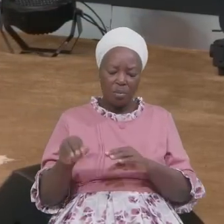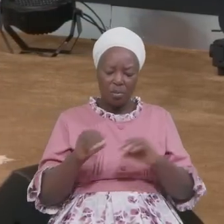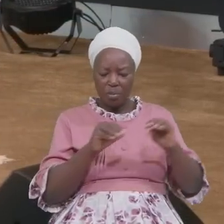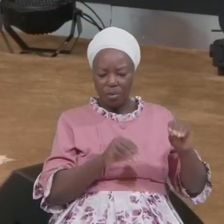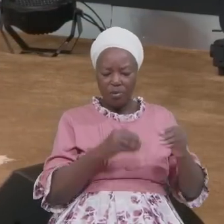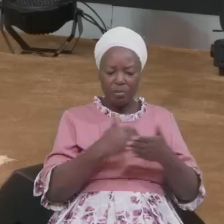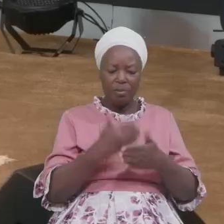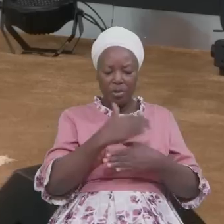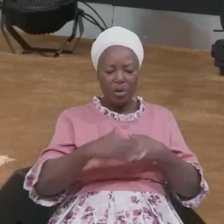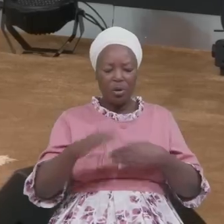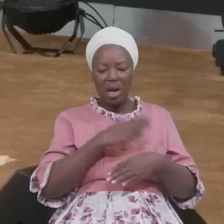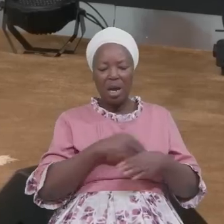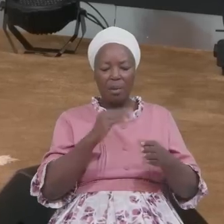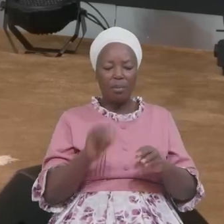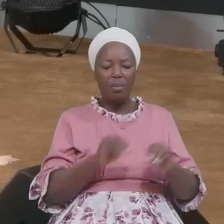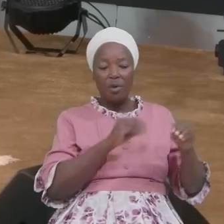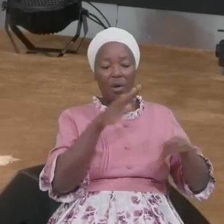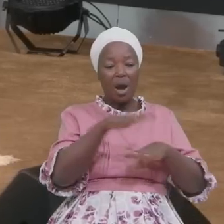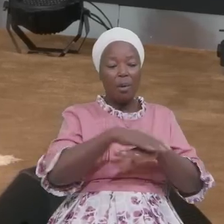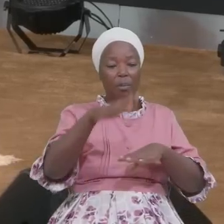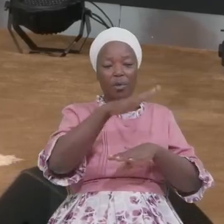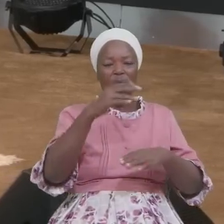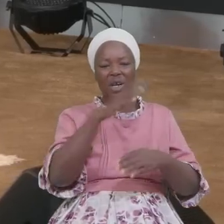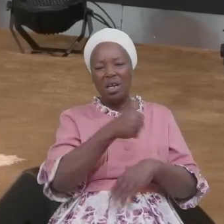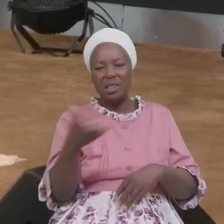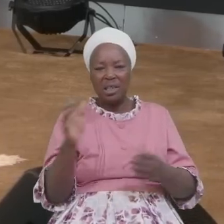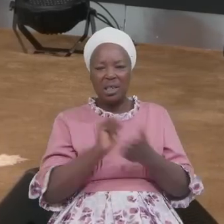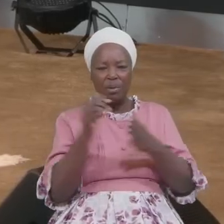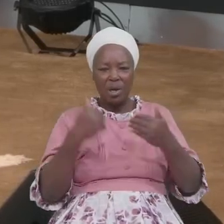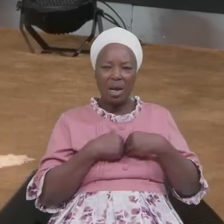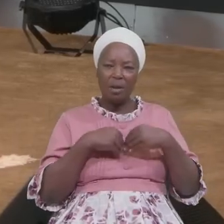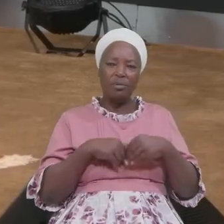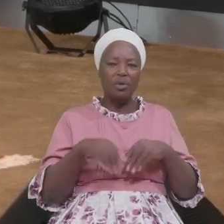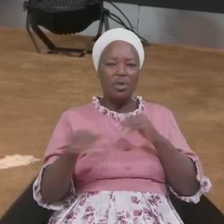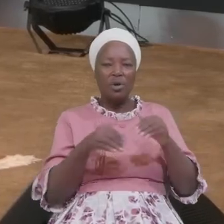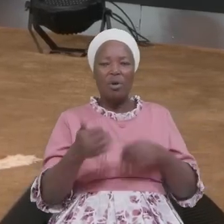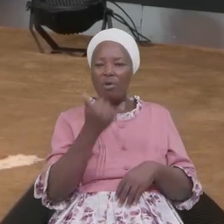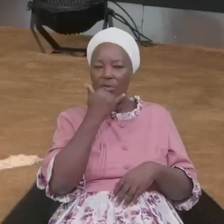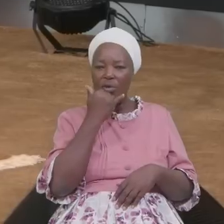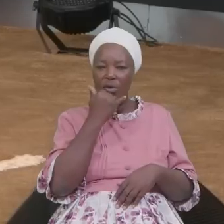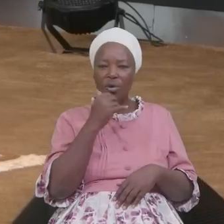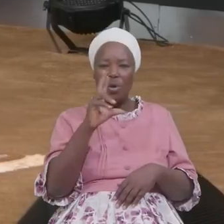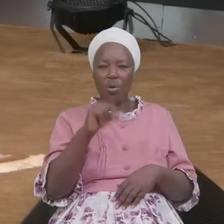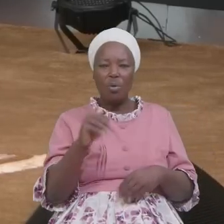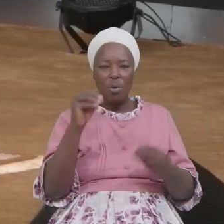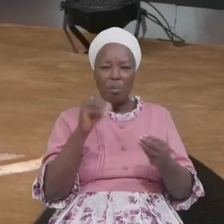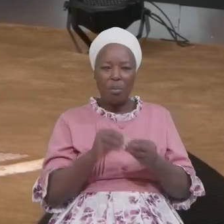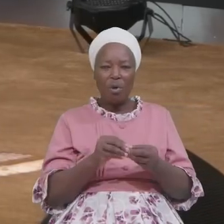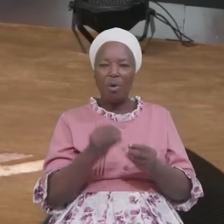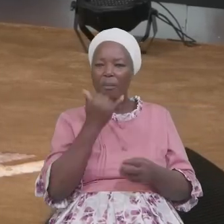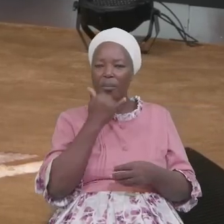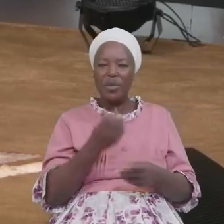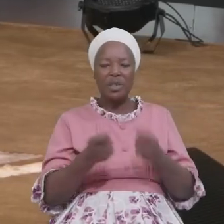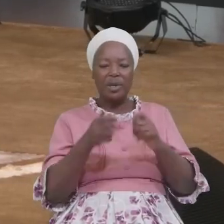move above whatever we have ever done wrong. No more mismanagement in